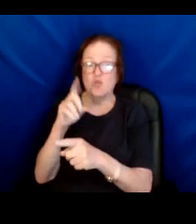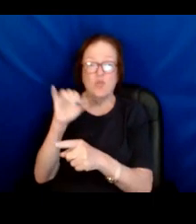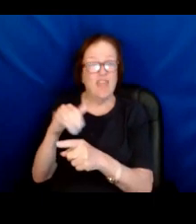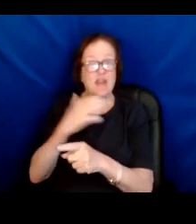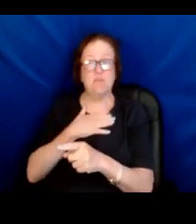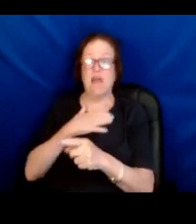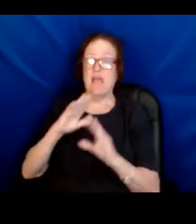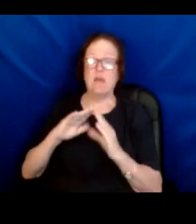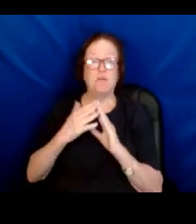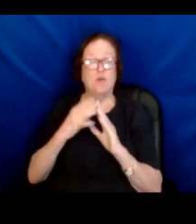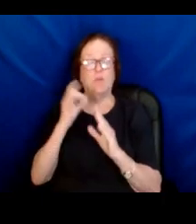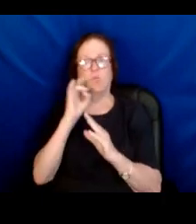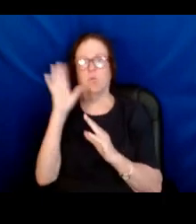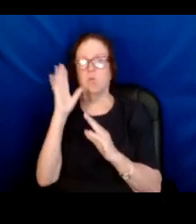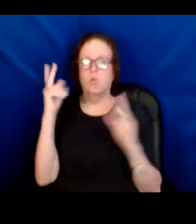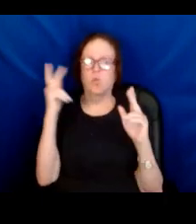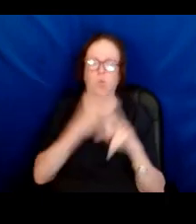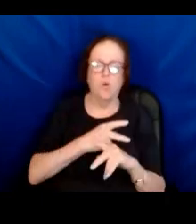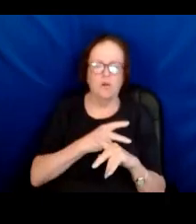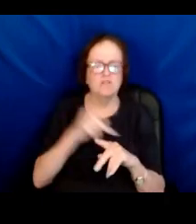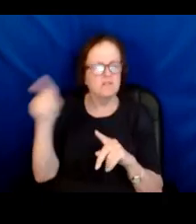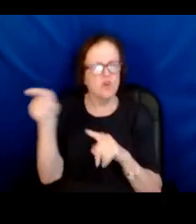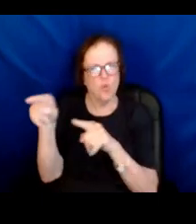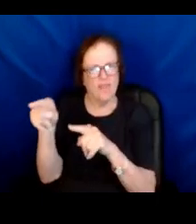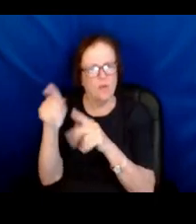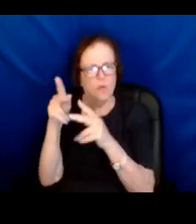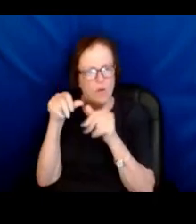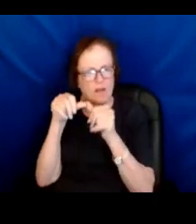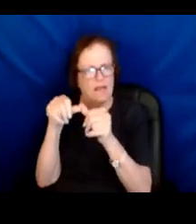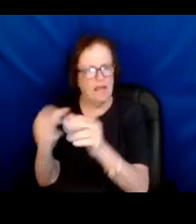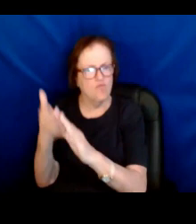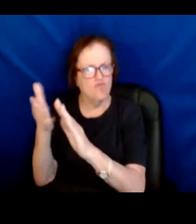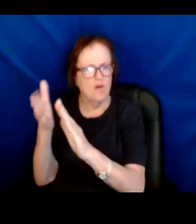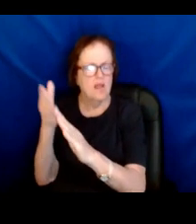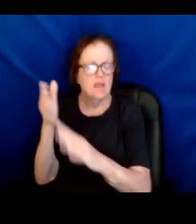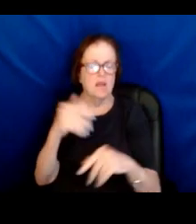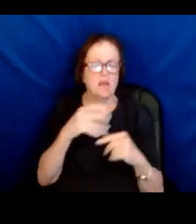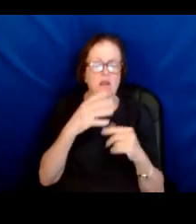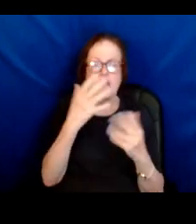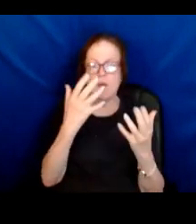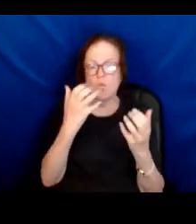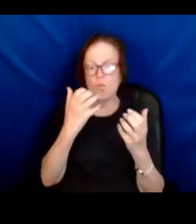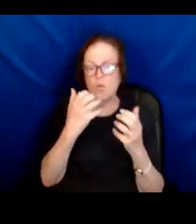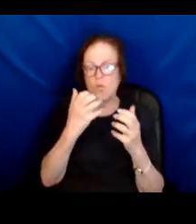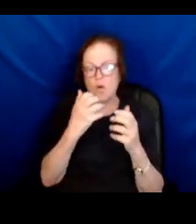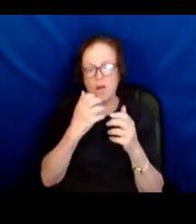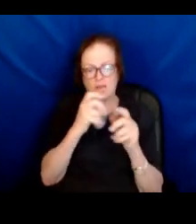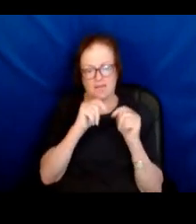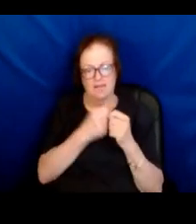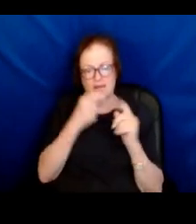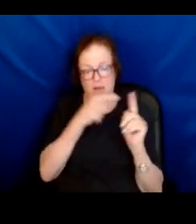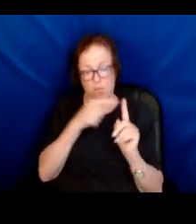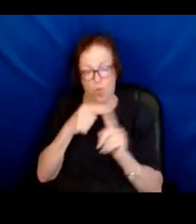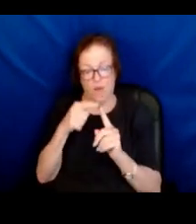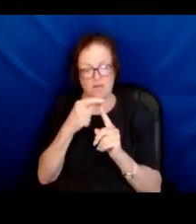resource, they'd struggle. We need to know what those are because we want to keep them going. We want to hear the pain points, but also appreciate those strengths.